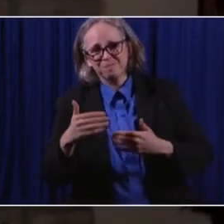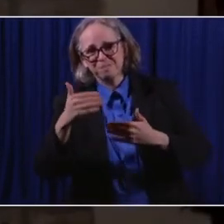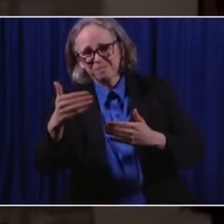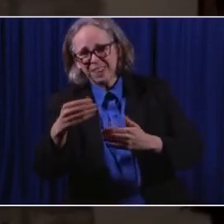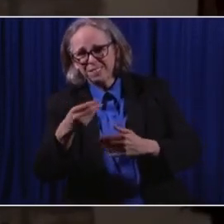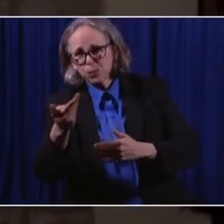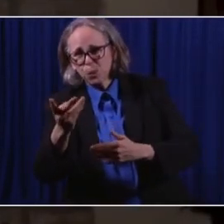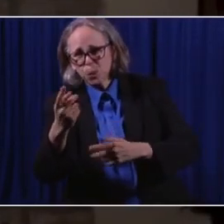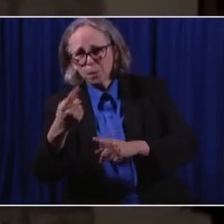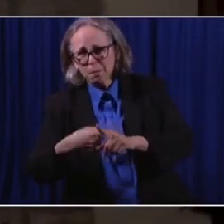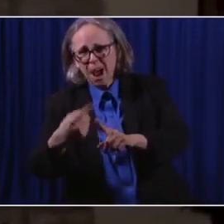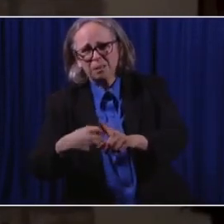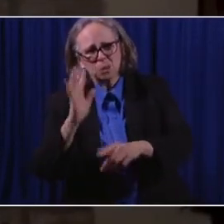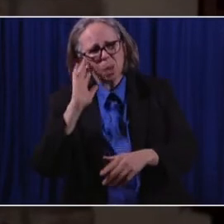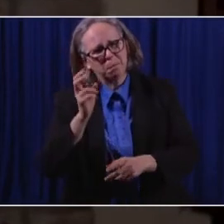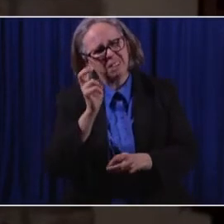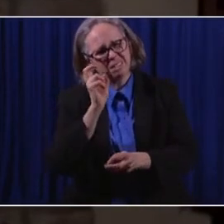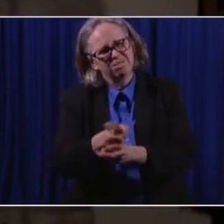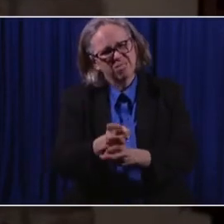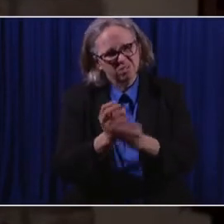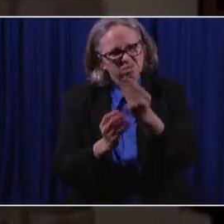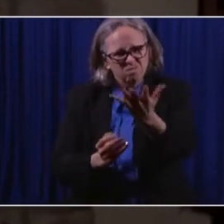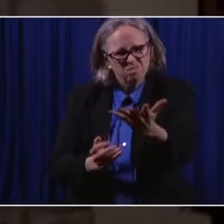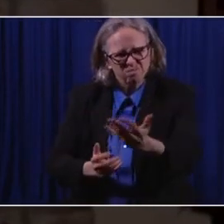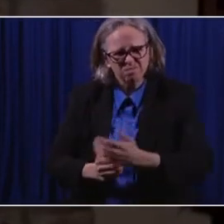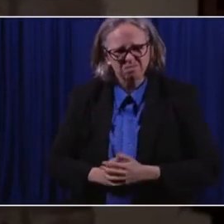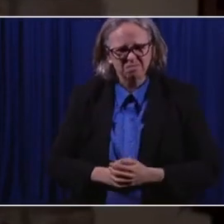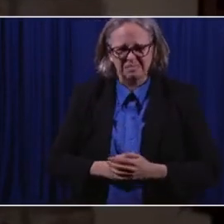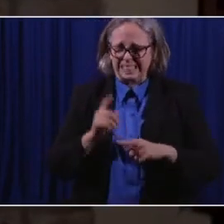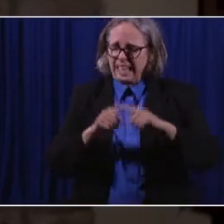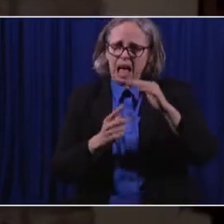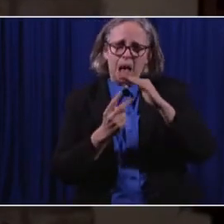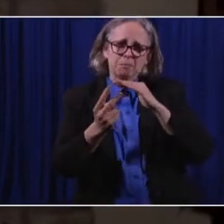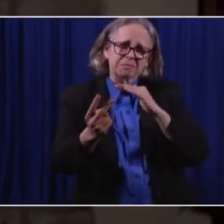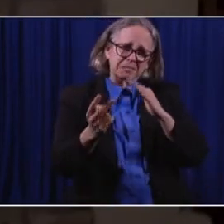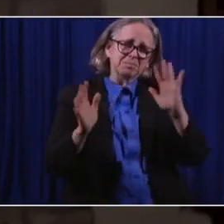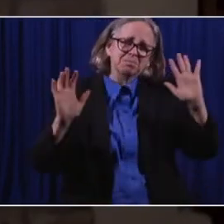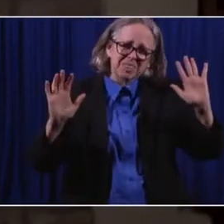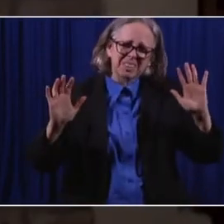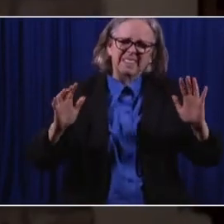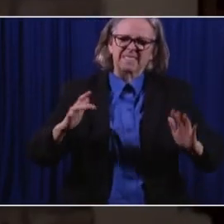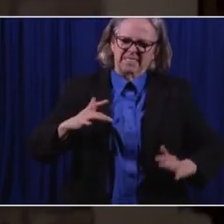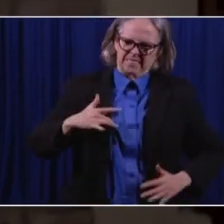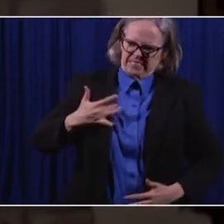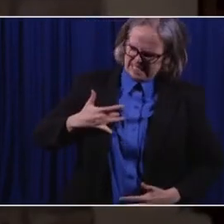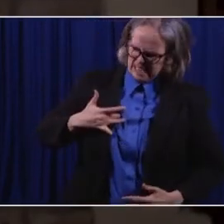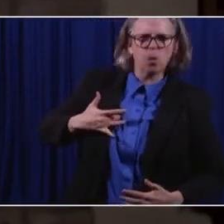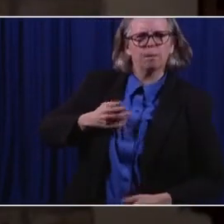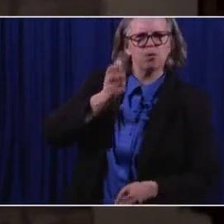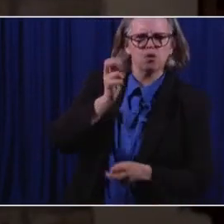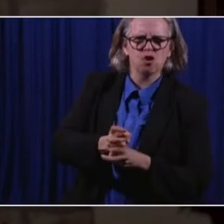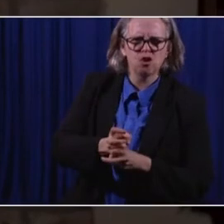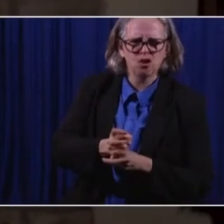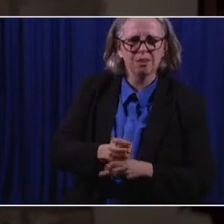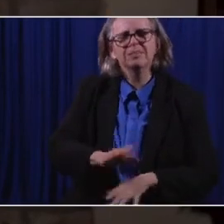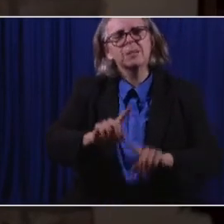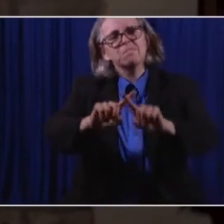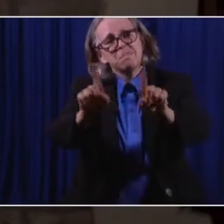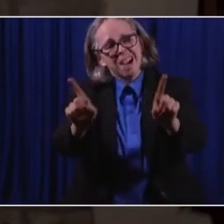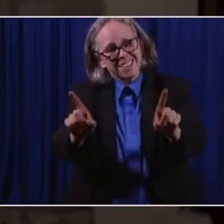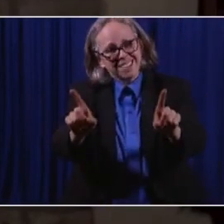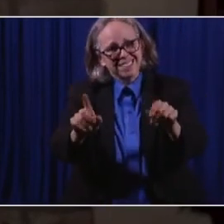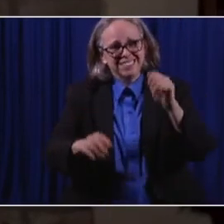I don't have a crystal ball better than anybody else's, but you know, it looks like it'll be tough. But I think Ohioans, we have to continue to do